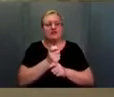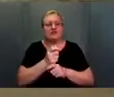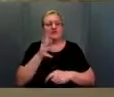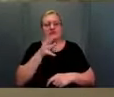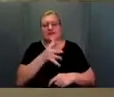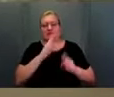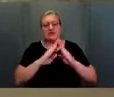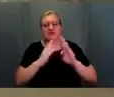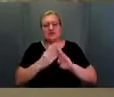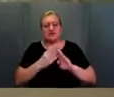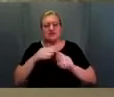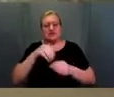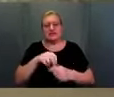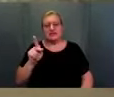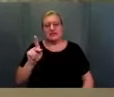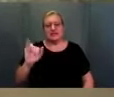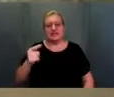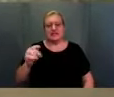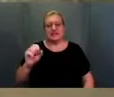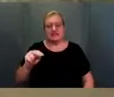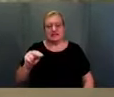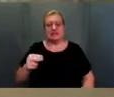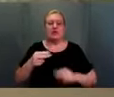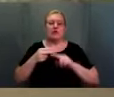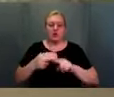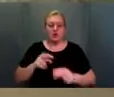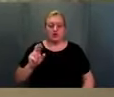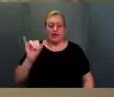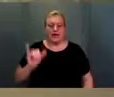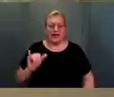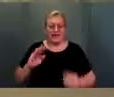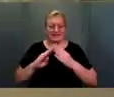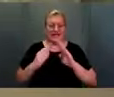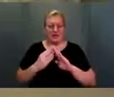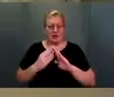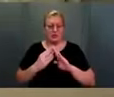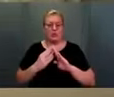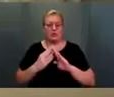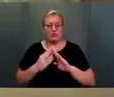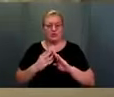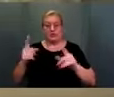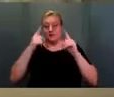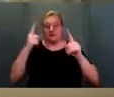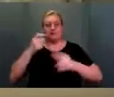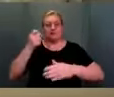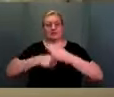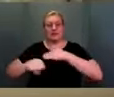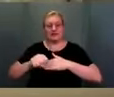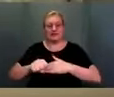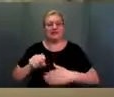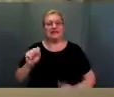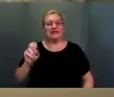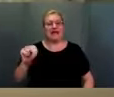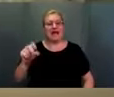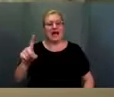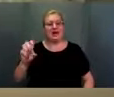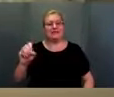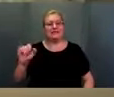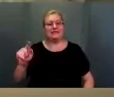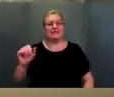downtown area of Kingston called Raytown, a place made famous for the birth of the sound system. Any Jamaican